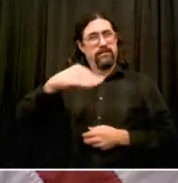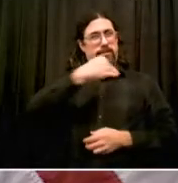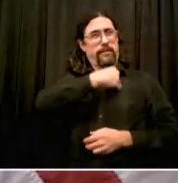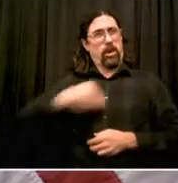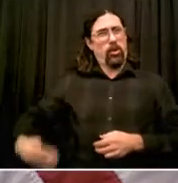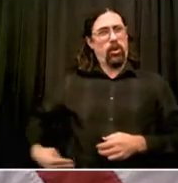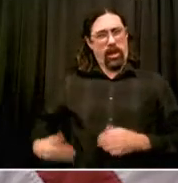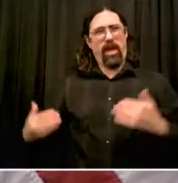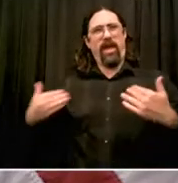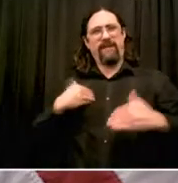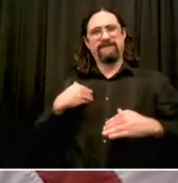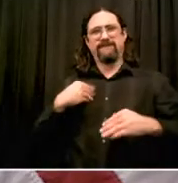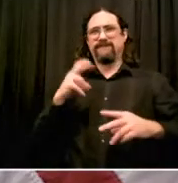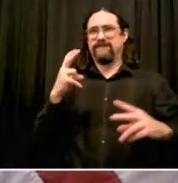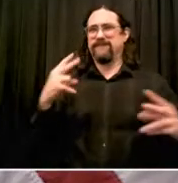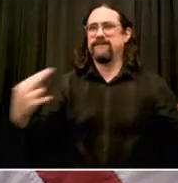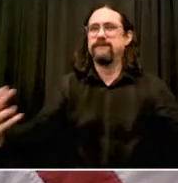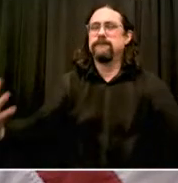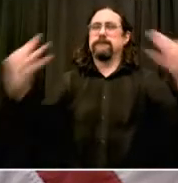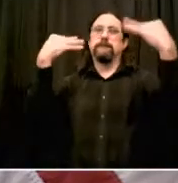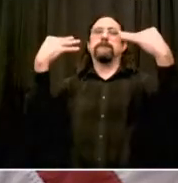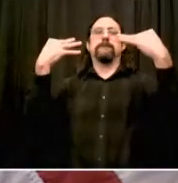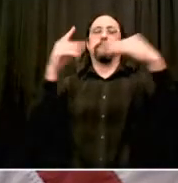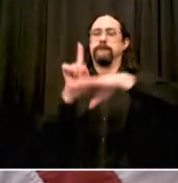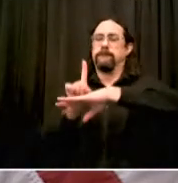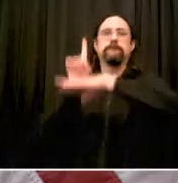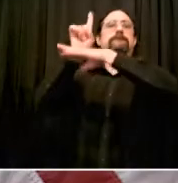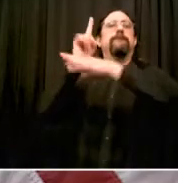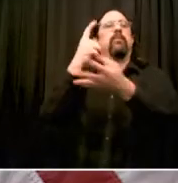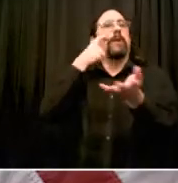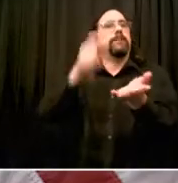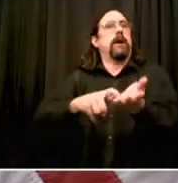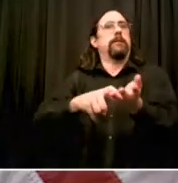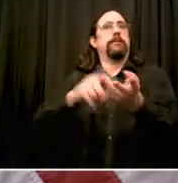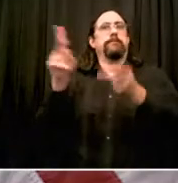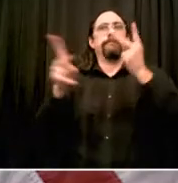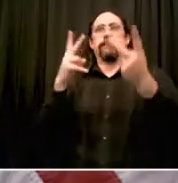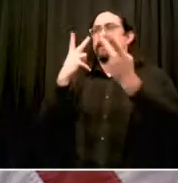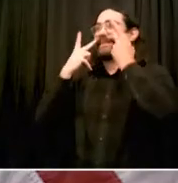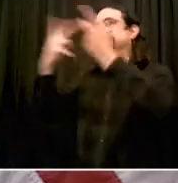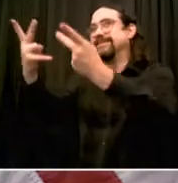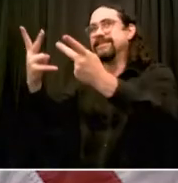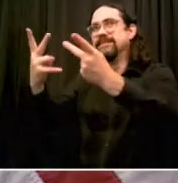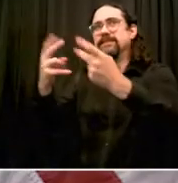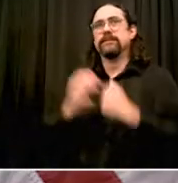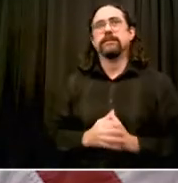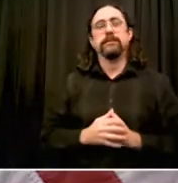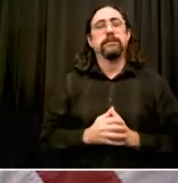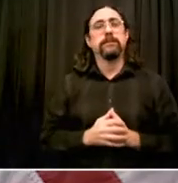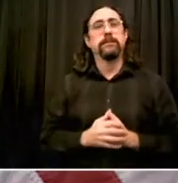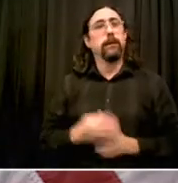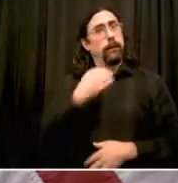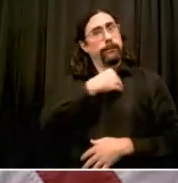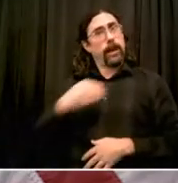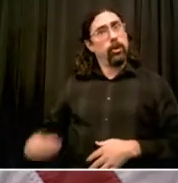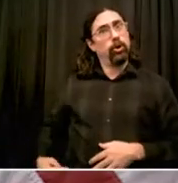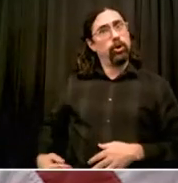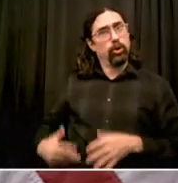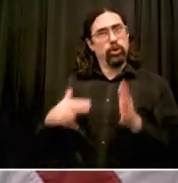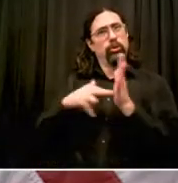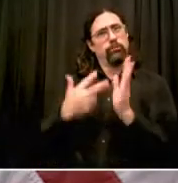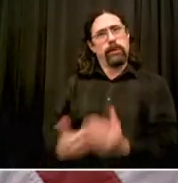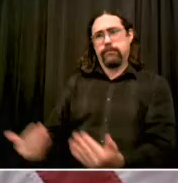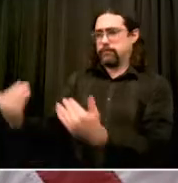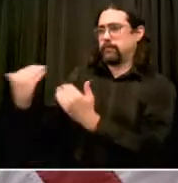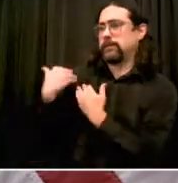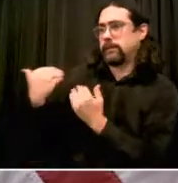like the things we're talking about today, to make sure we have a lot of testing, we have strong test and trace core, we're getting schools ready a